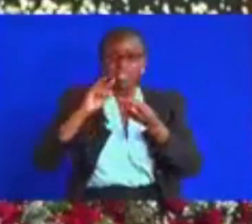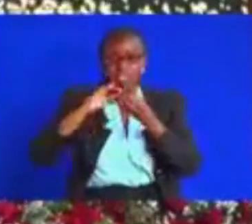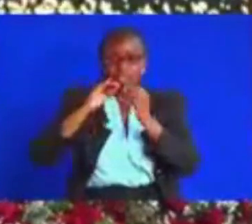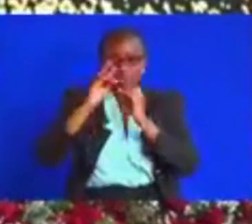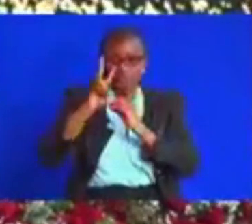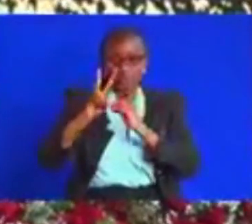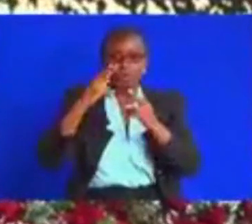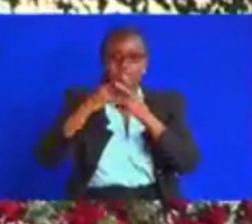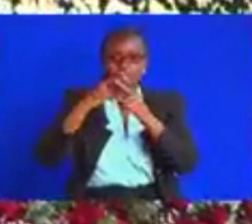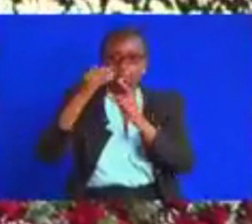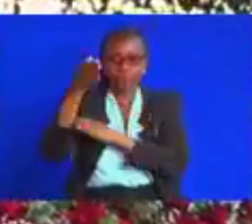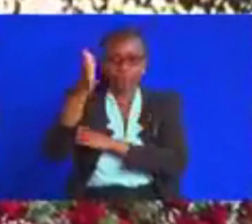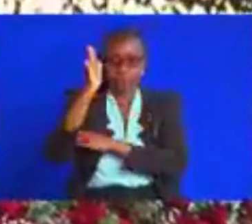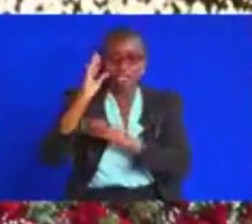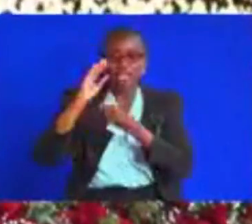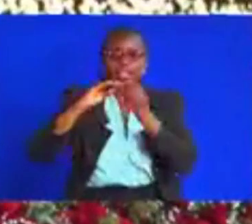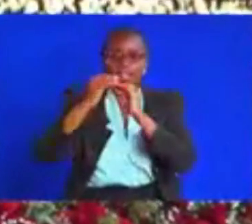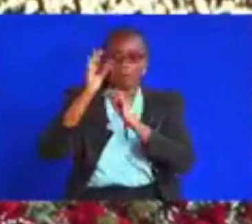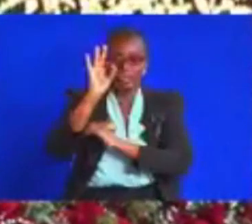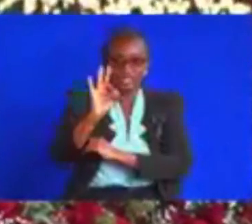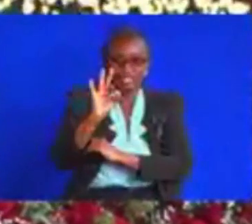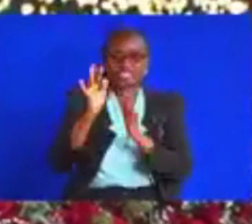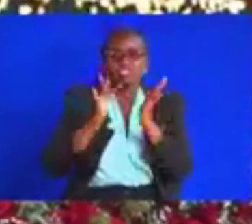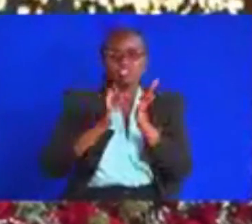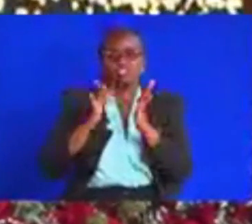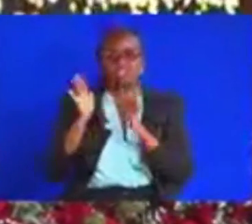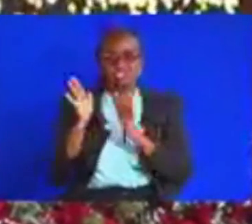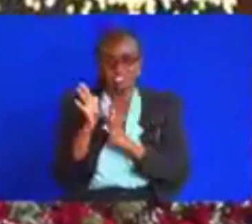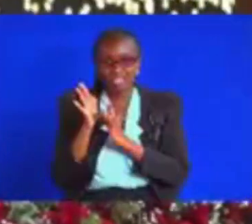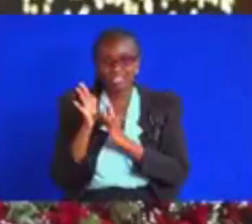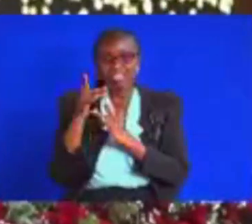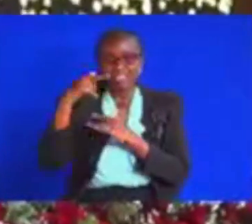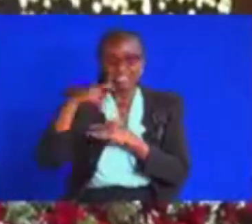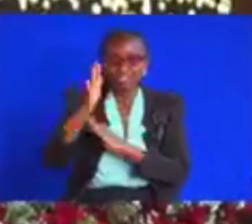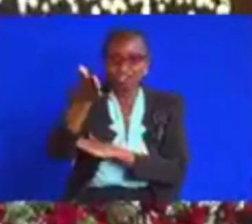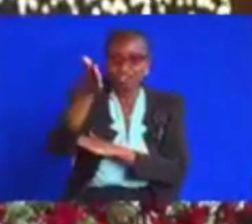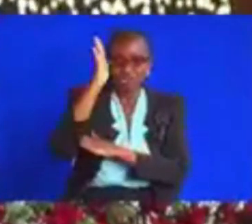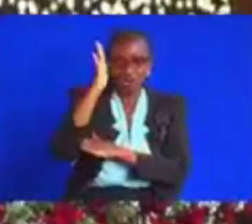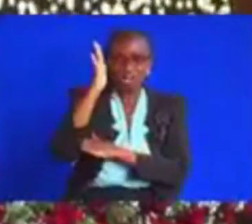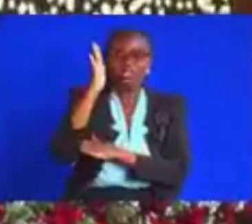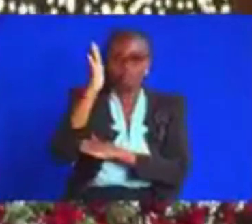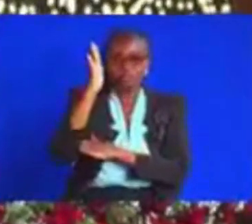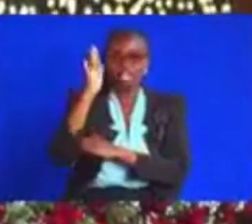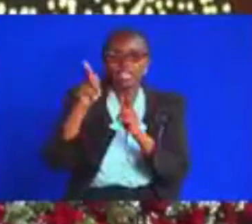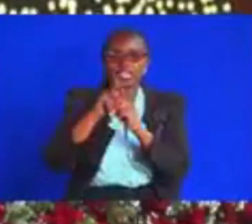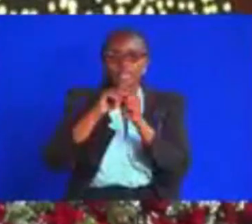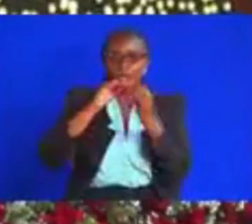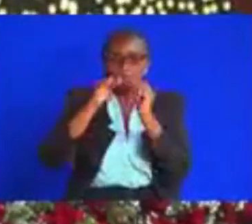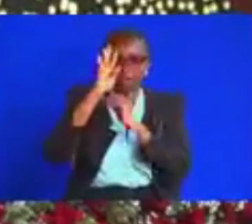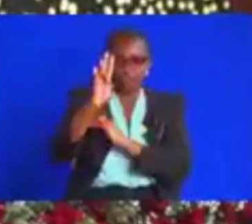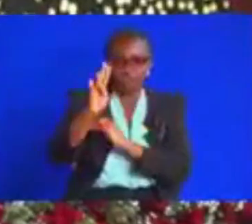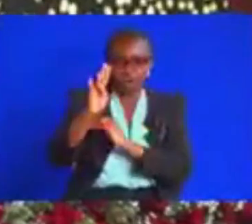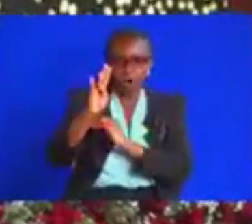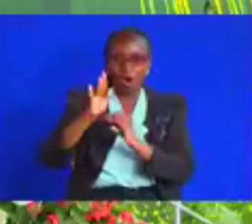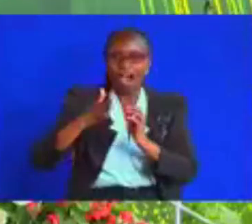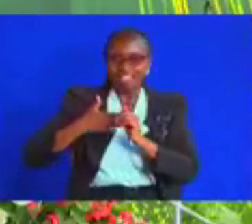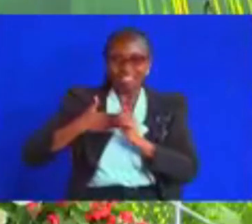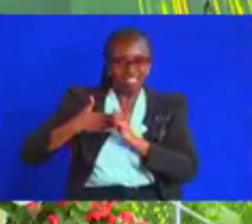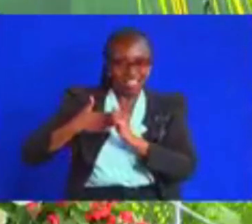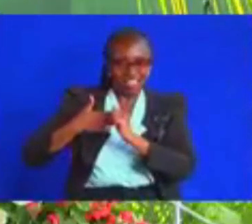names of God. Number three, Jesus as God incarnate. And then number four,